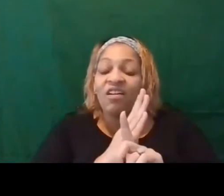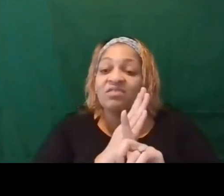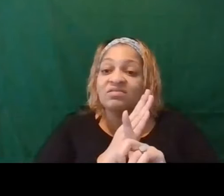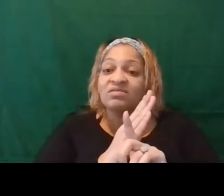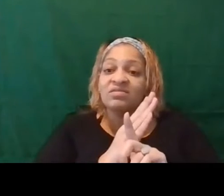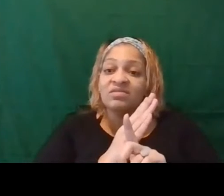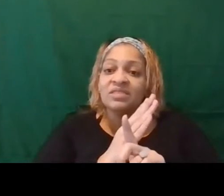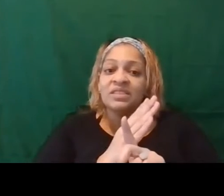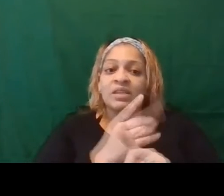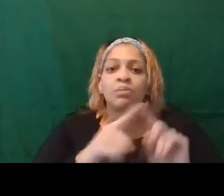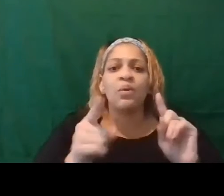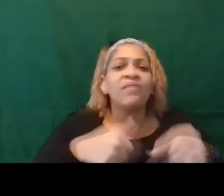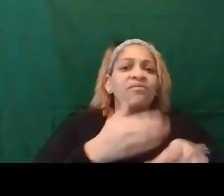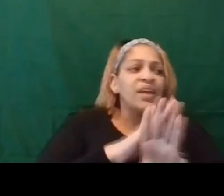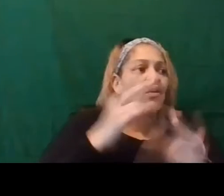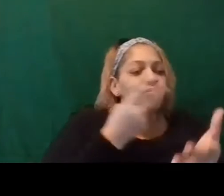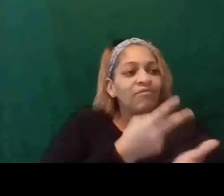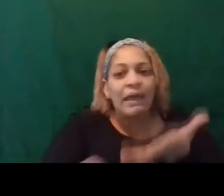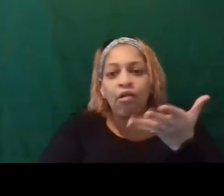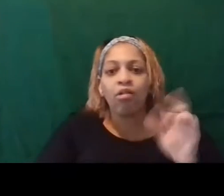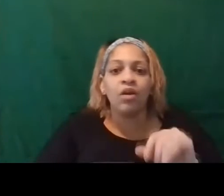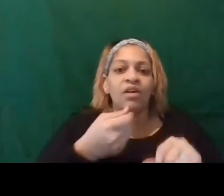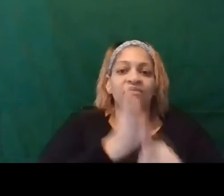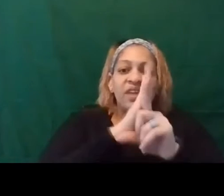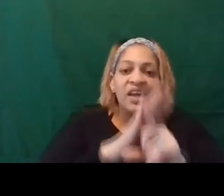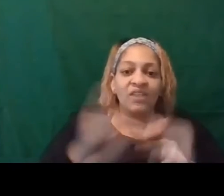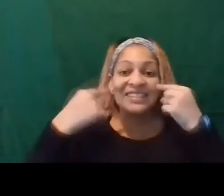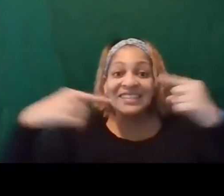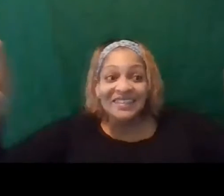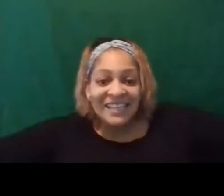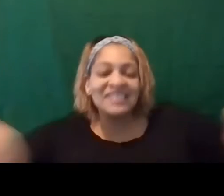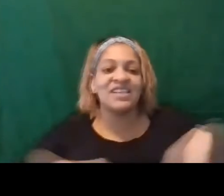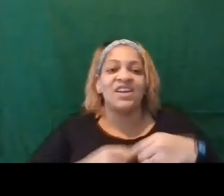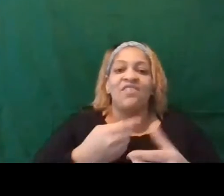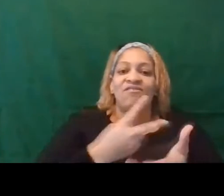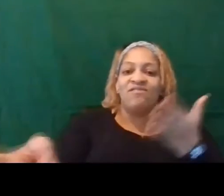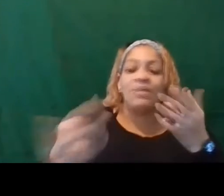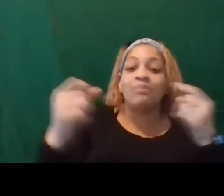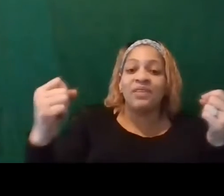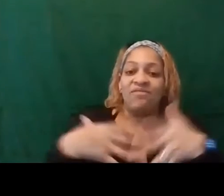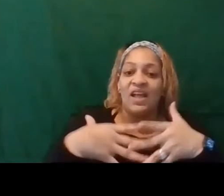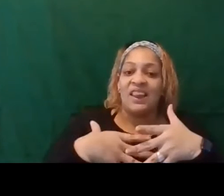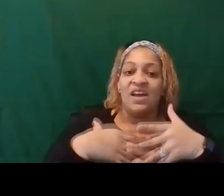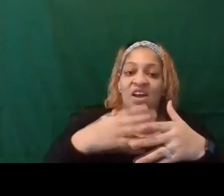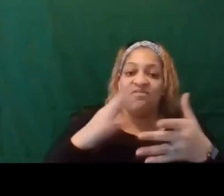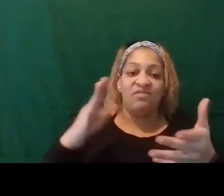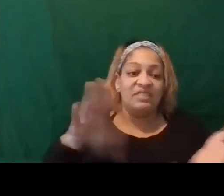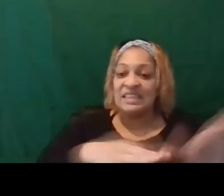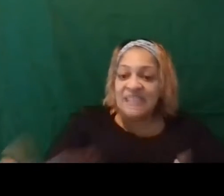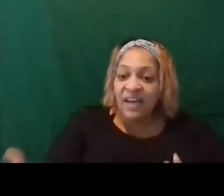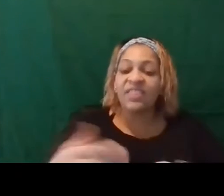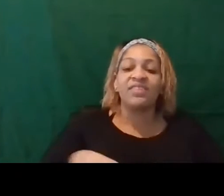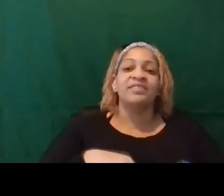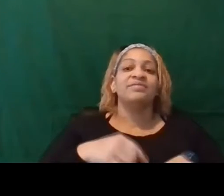But we have the fear of failure and success, fear of being alone, fear of death, fear of fill in the blank, all manner